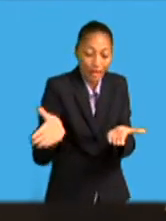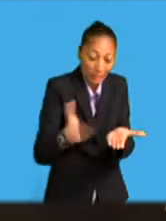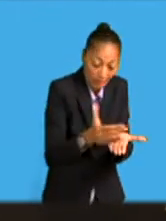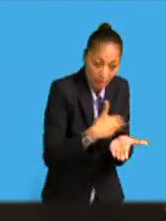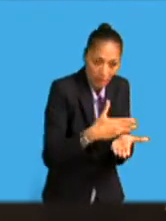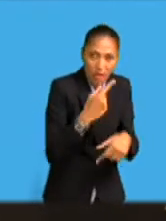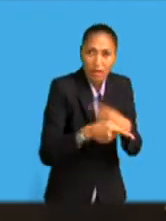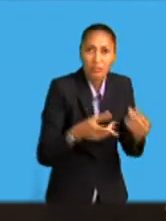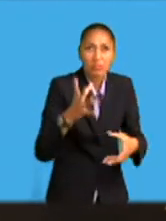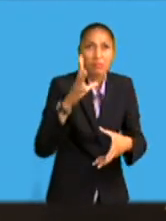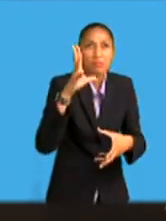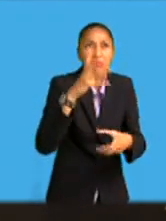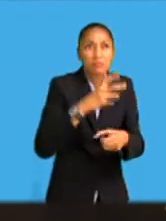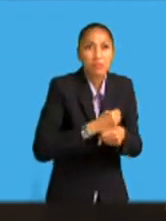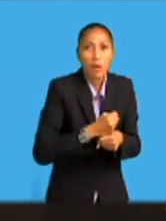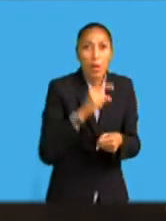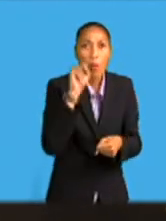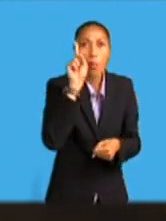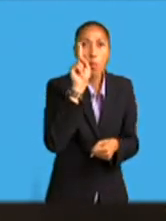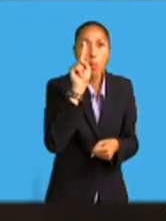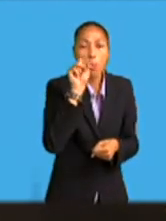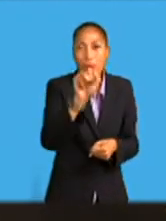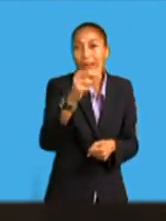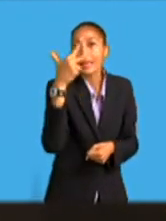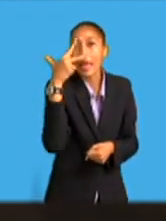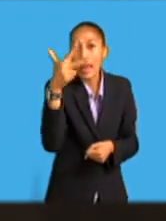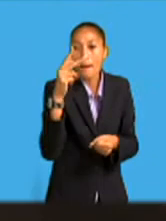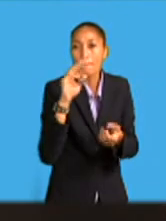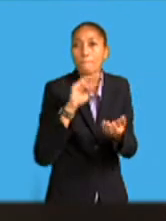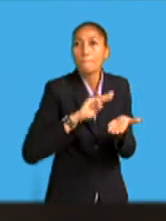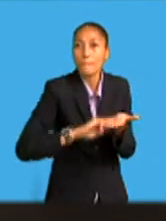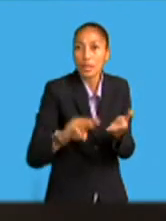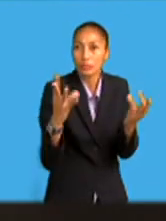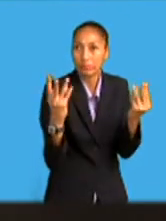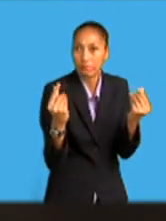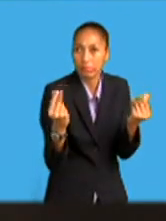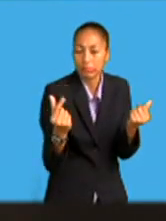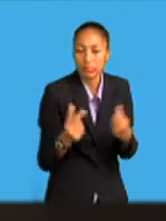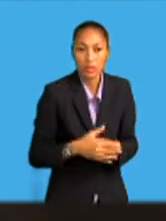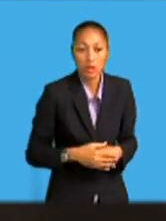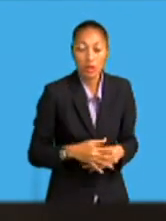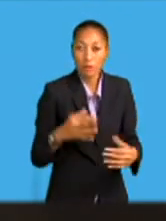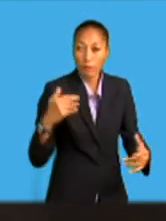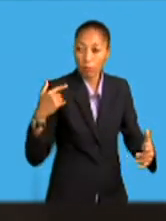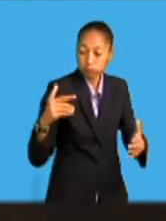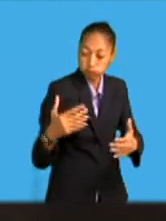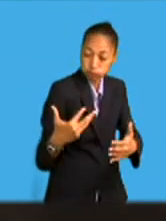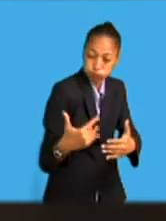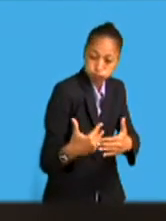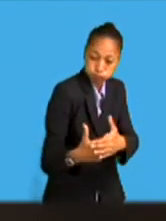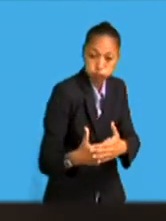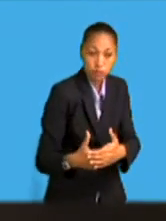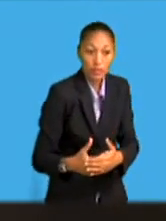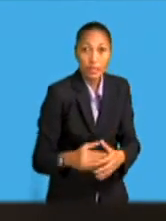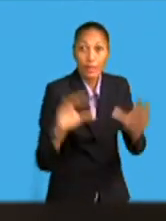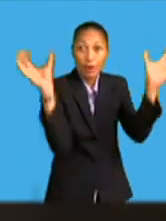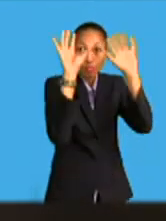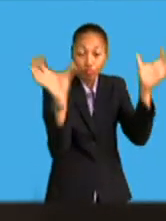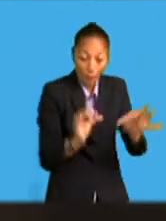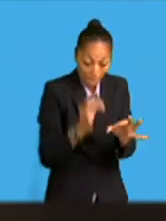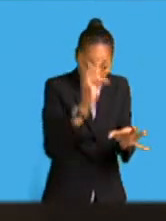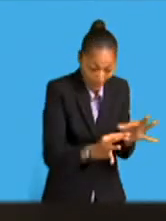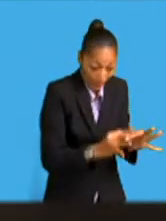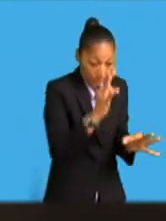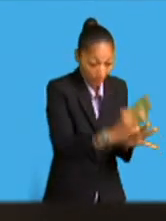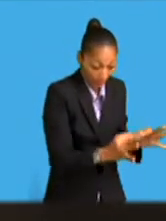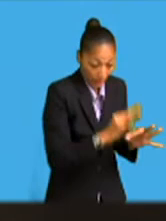only amounts to $0.8 million annually. In the long term, the trees that we will be planting